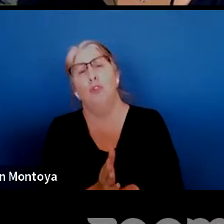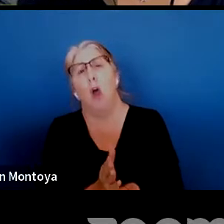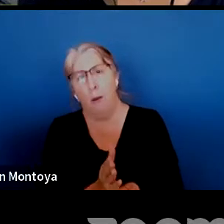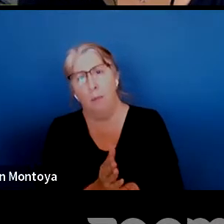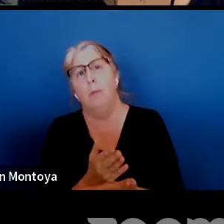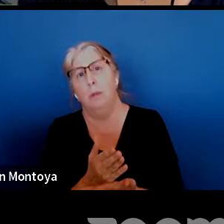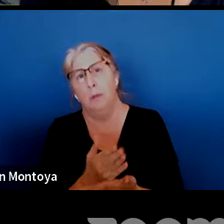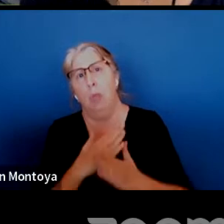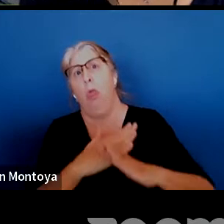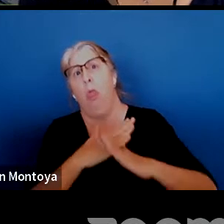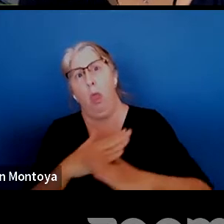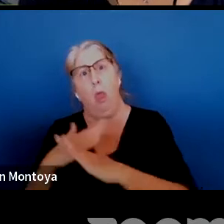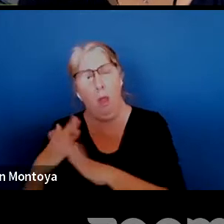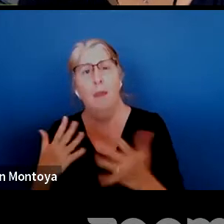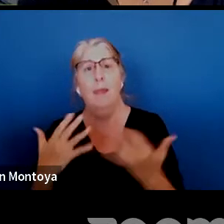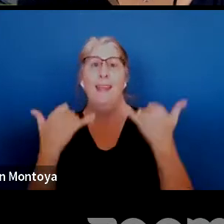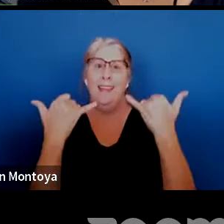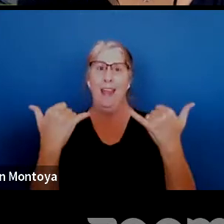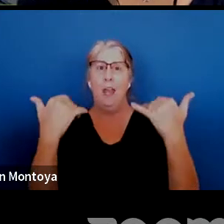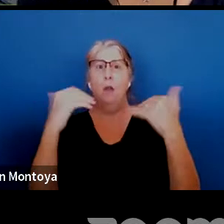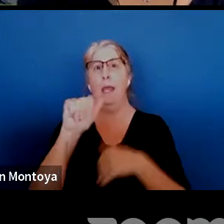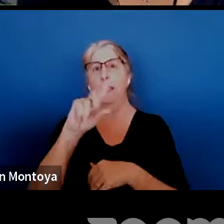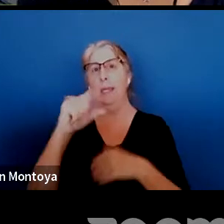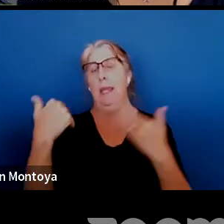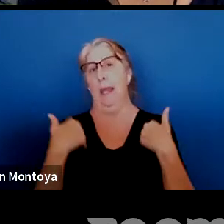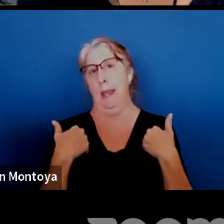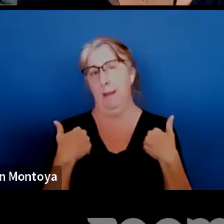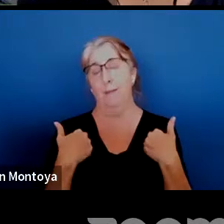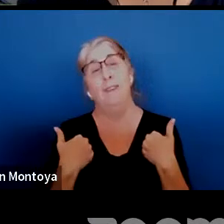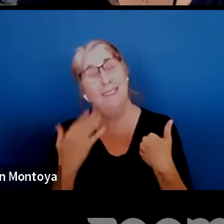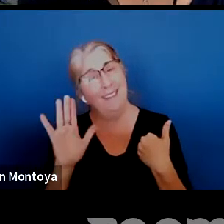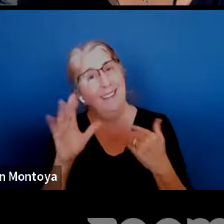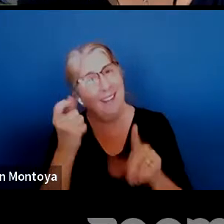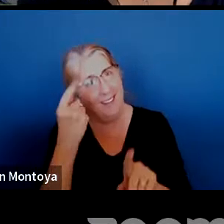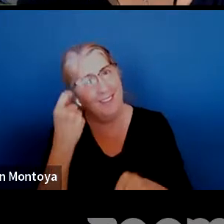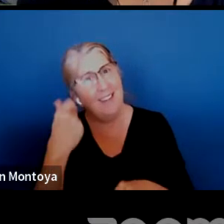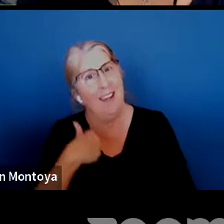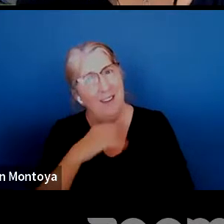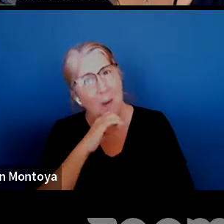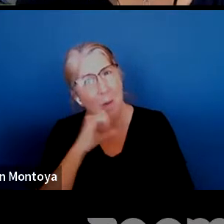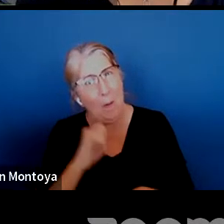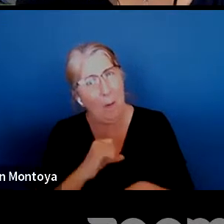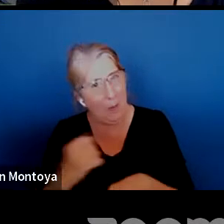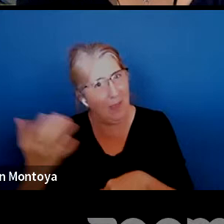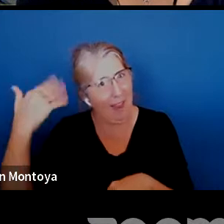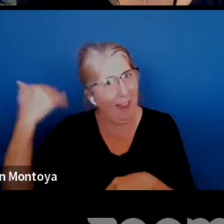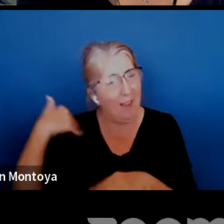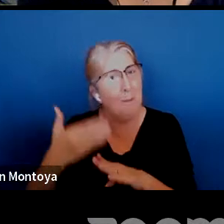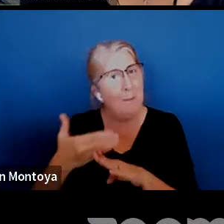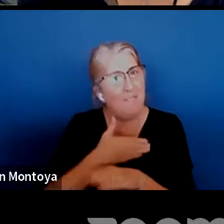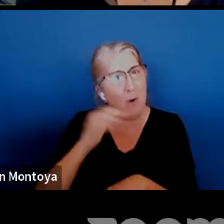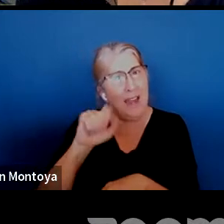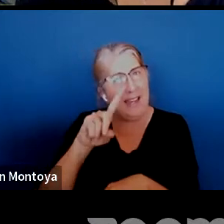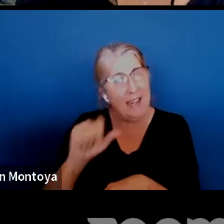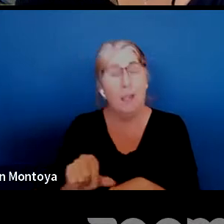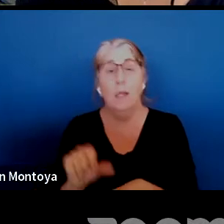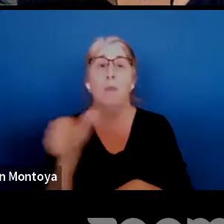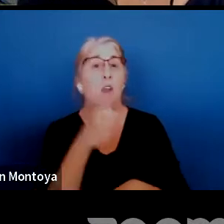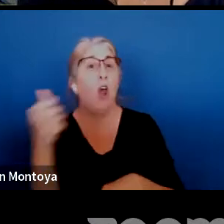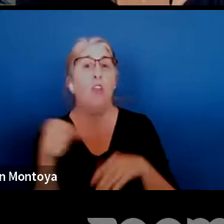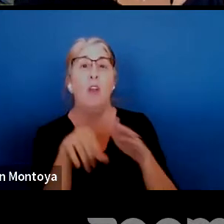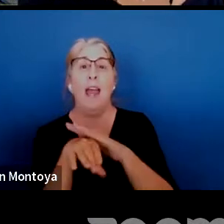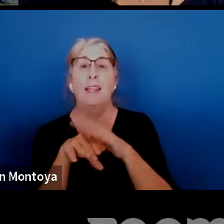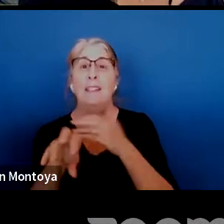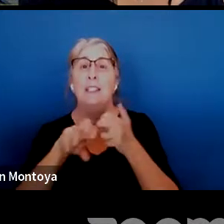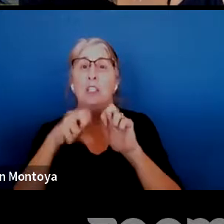Luckily, now there's the ADA, and I'm showing my age. It was prior to the ADA. But there are other access issues, and those are